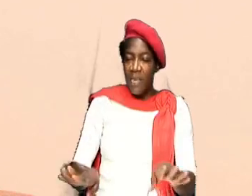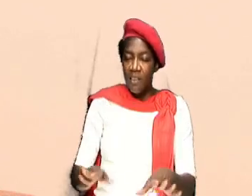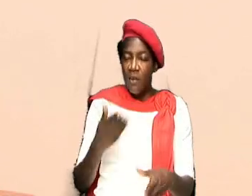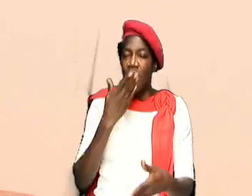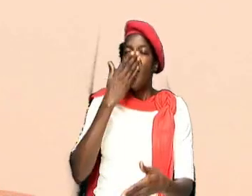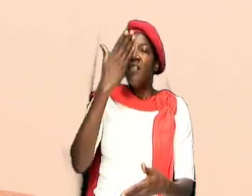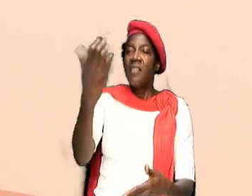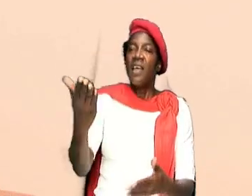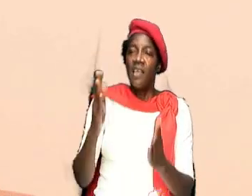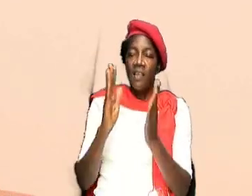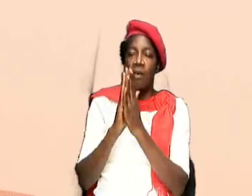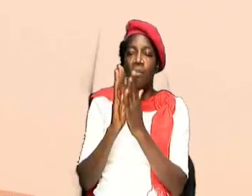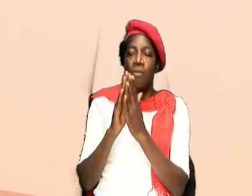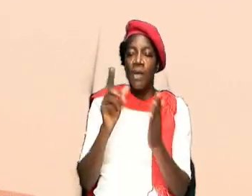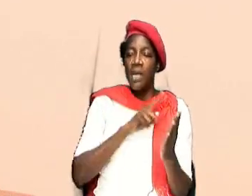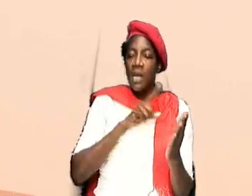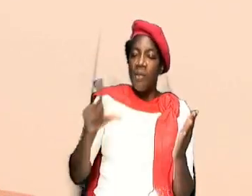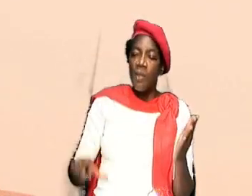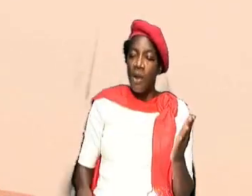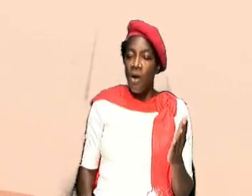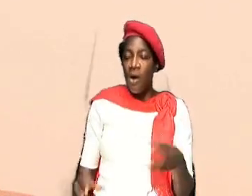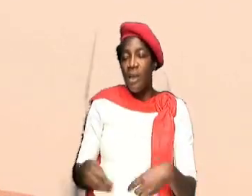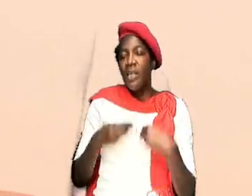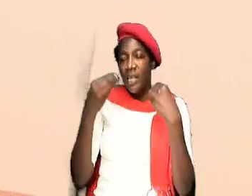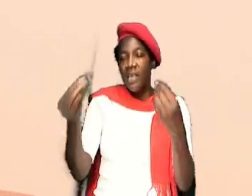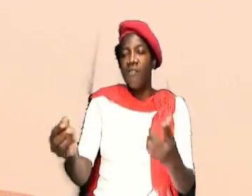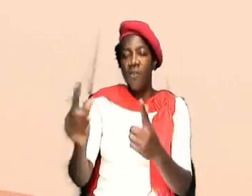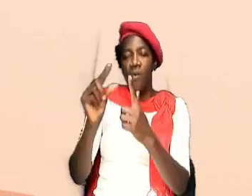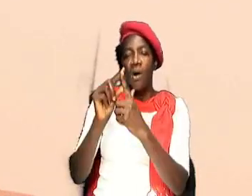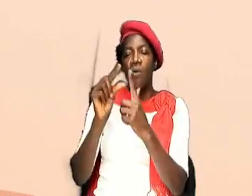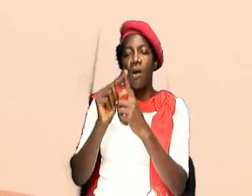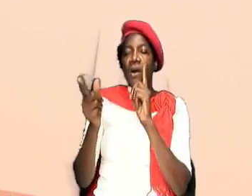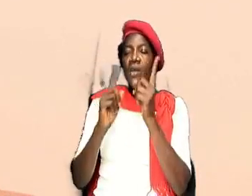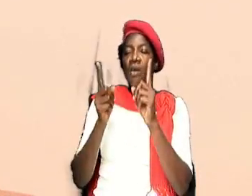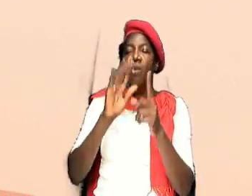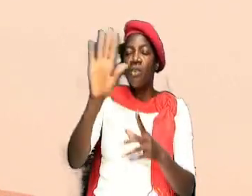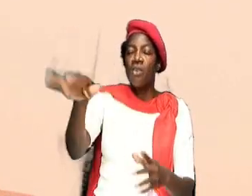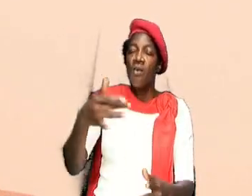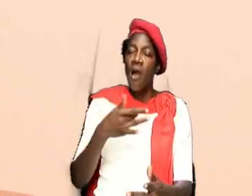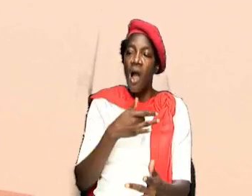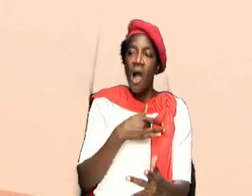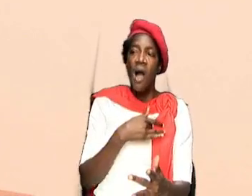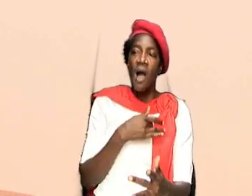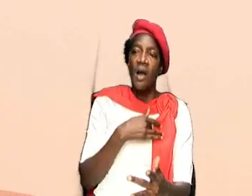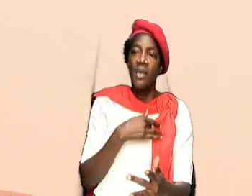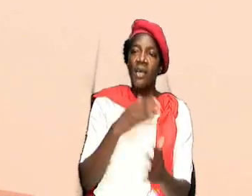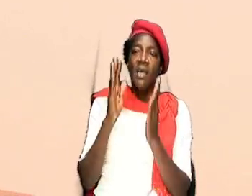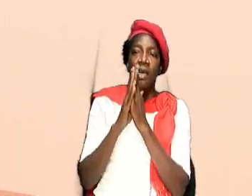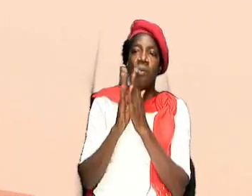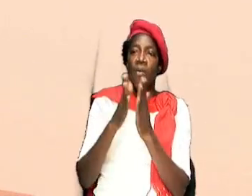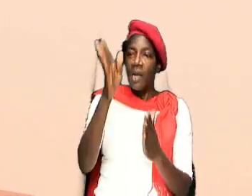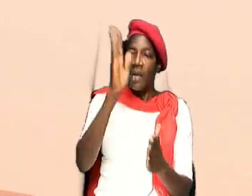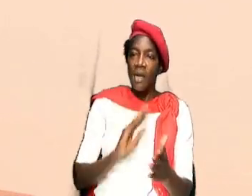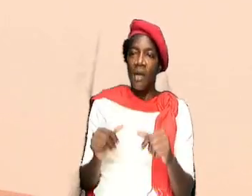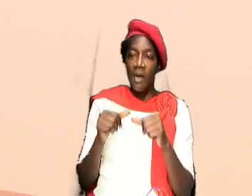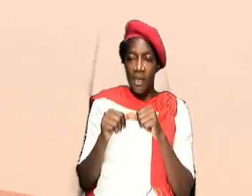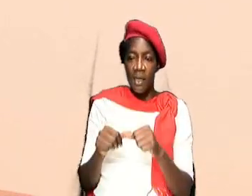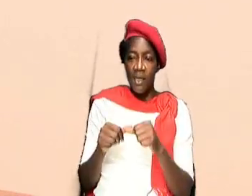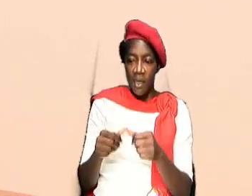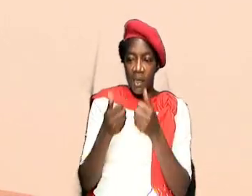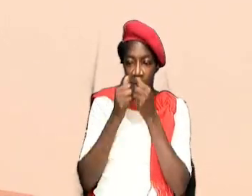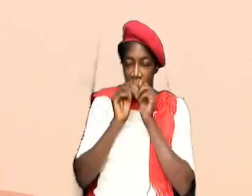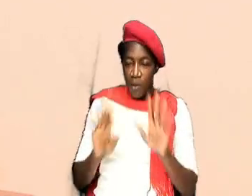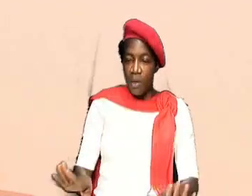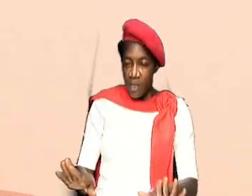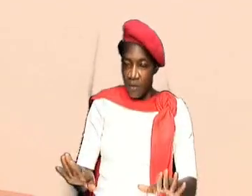in. We pray that, you know, the Lord would have give you a word. The Lord would have talked to your heart. And we pray that God will continue to bless you.